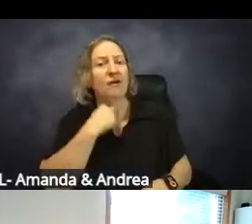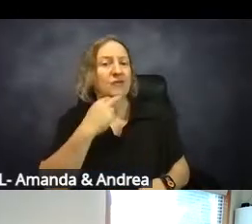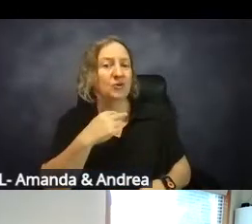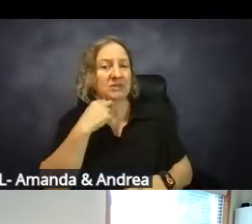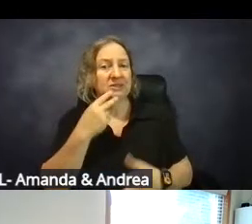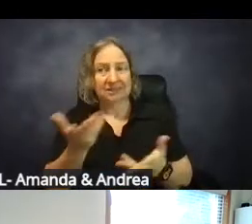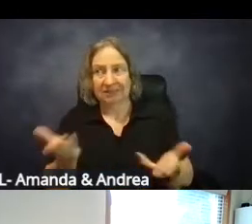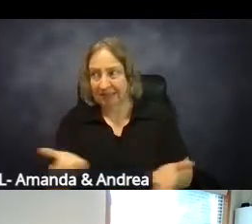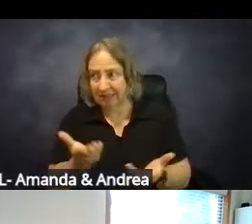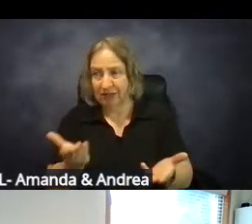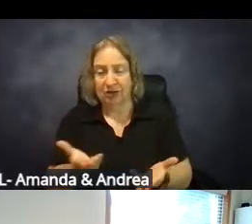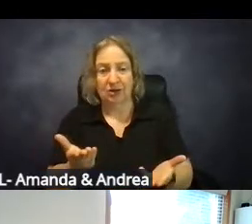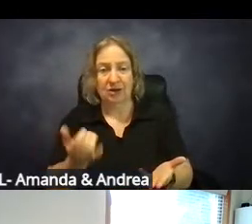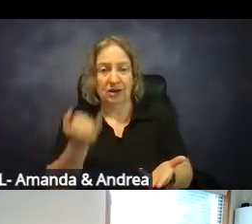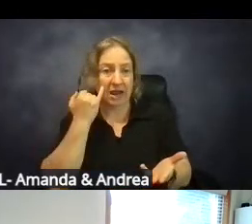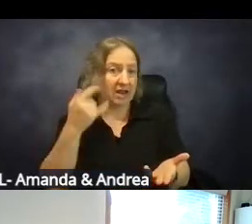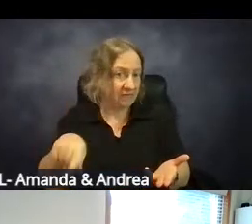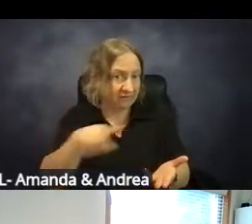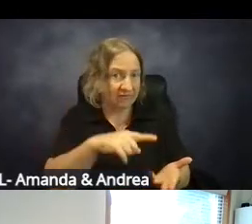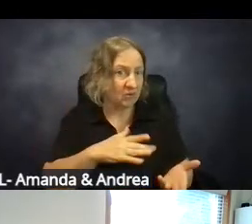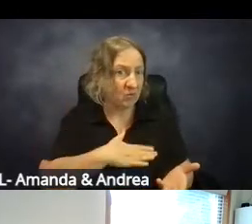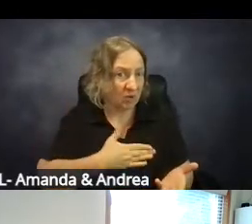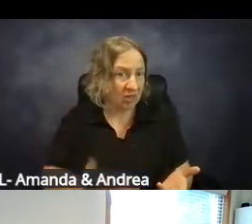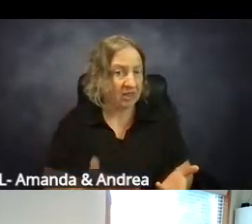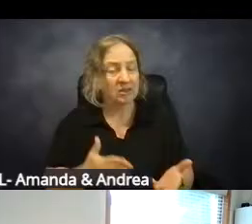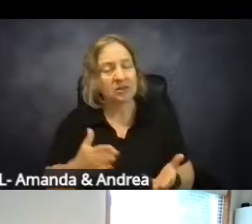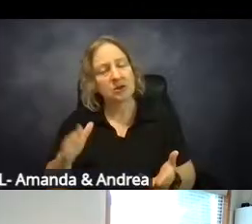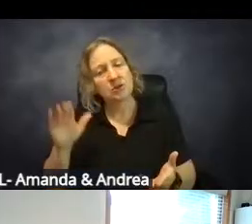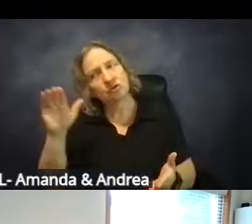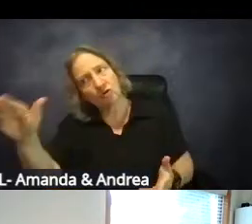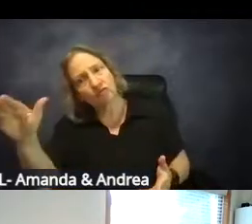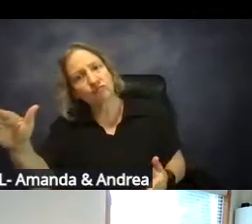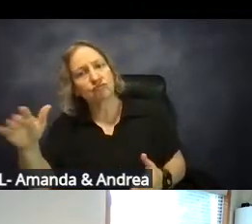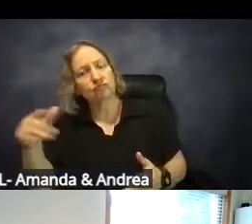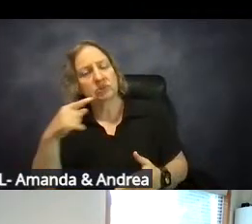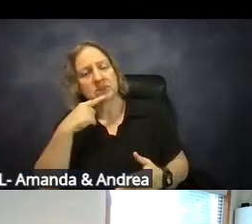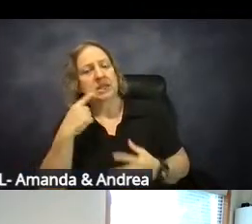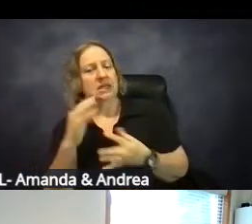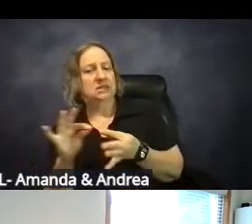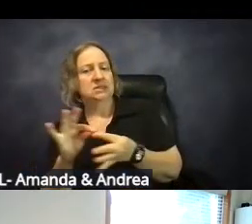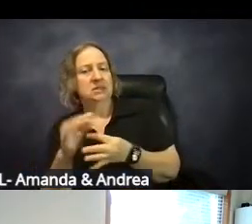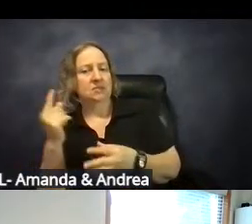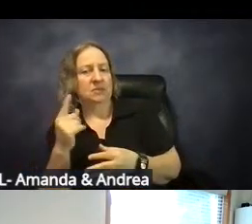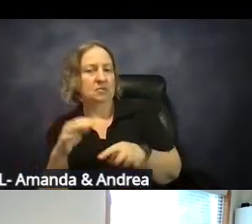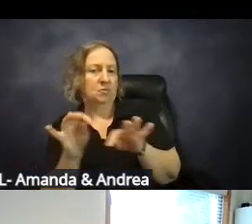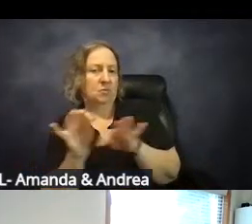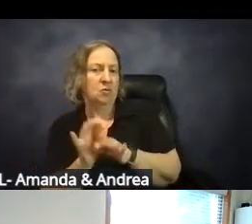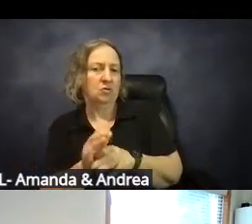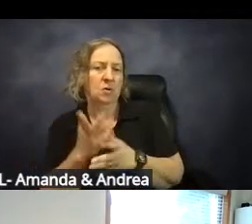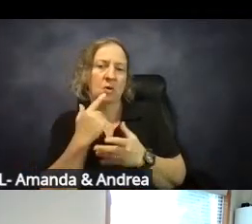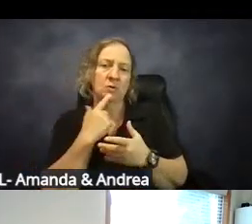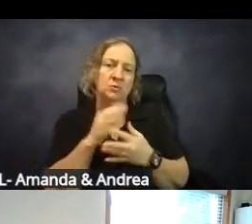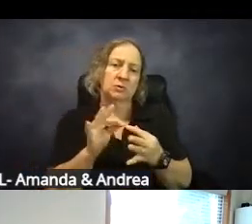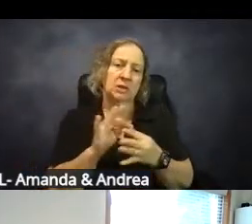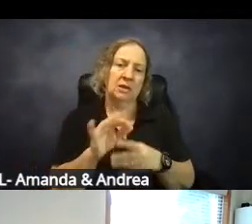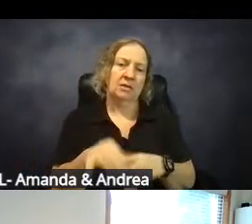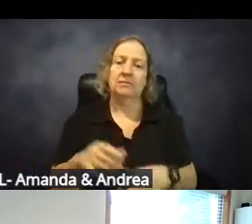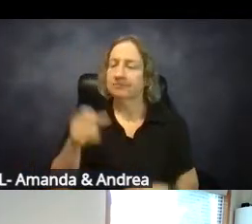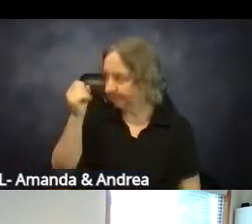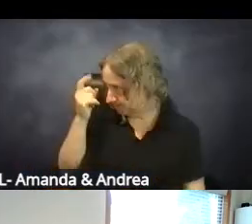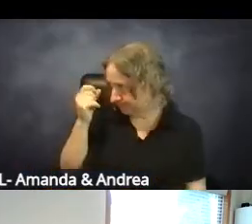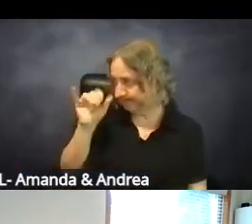have at the table if they're willing to say something is important. So just wanted to say that.